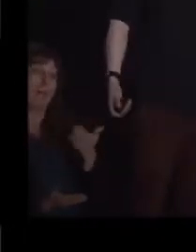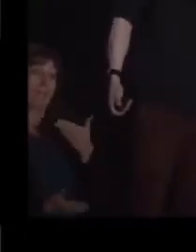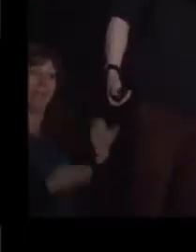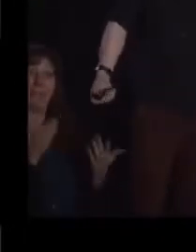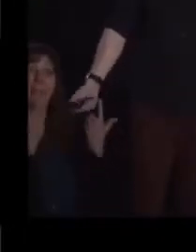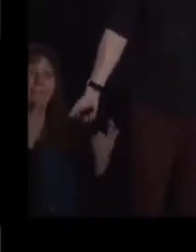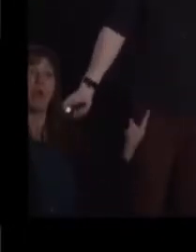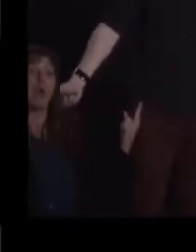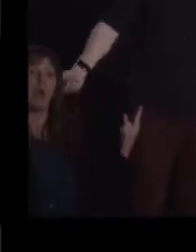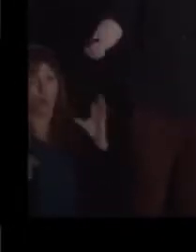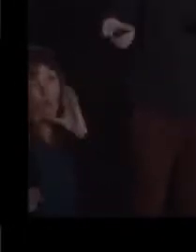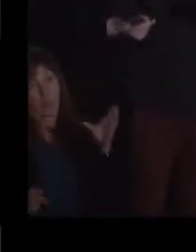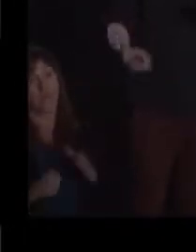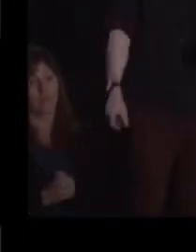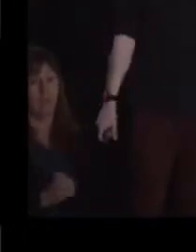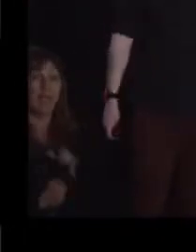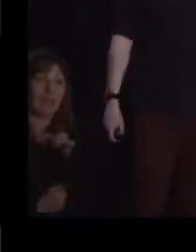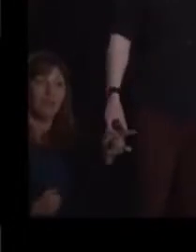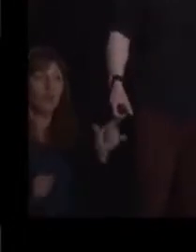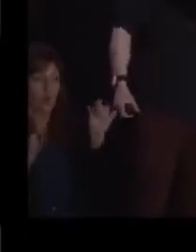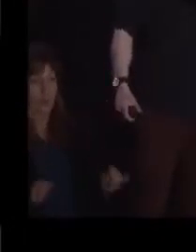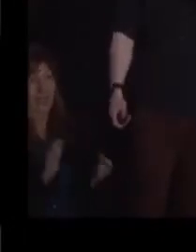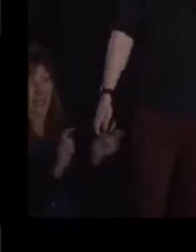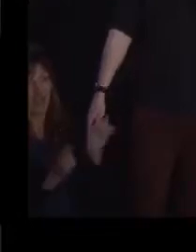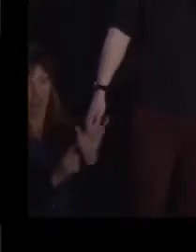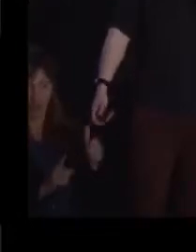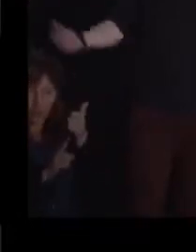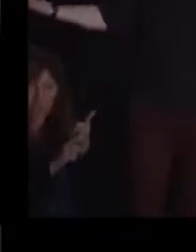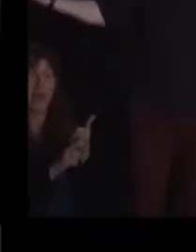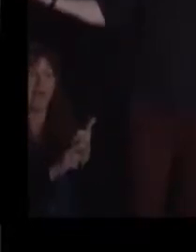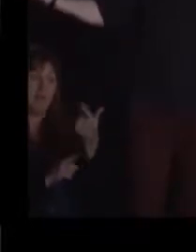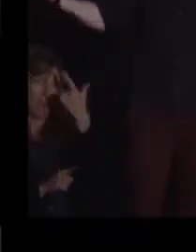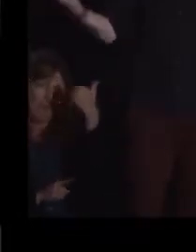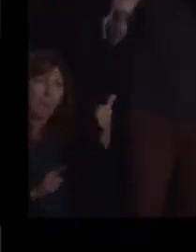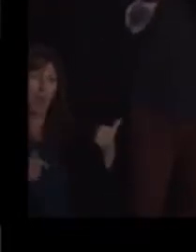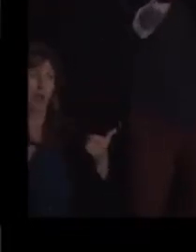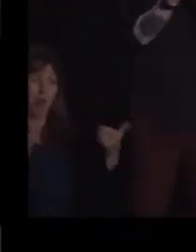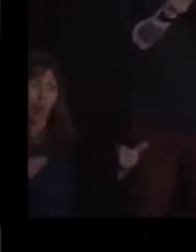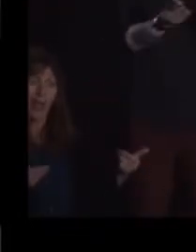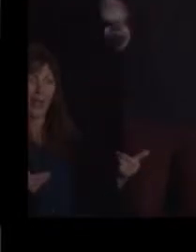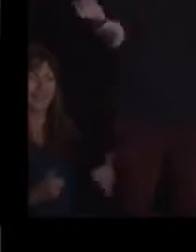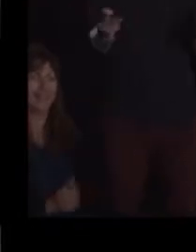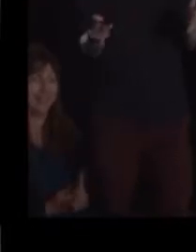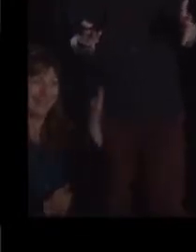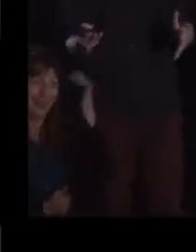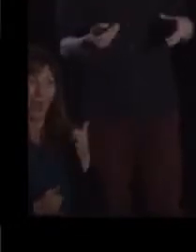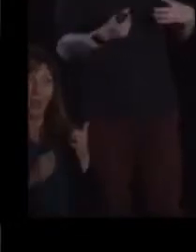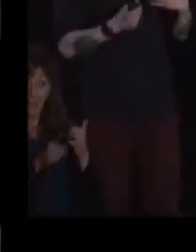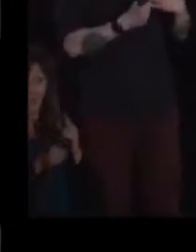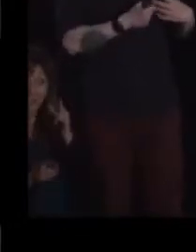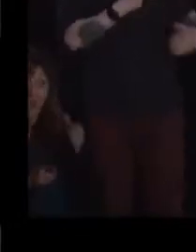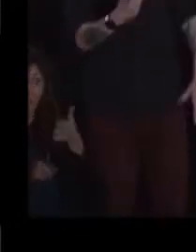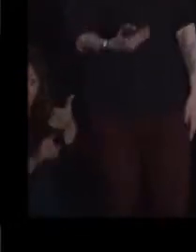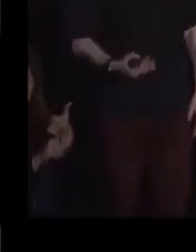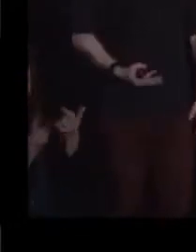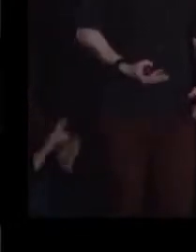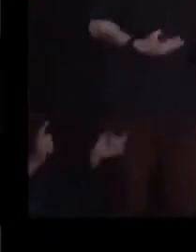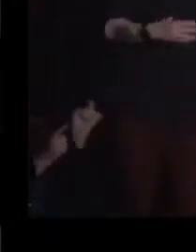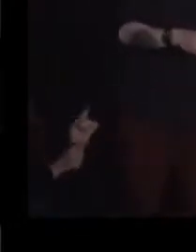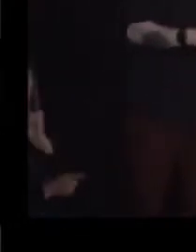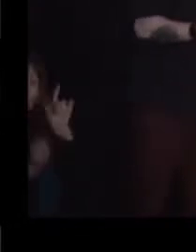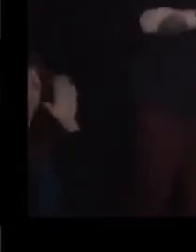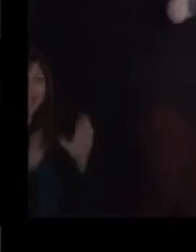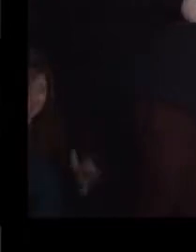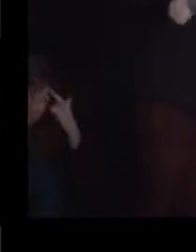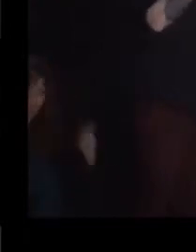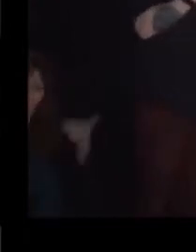but if you can be the change agent, be the change agent, because you'll have done the change. How amazing is that? It's like, it works